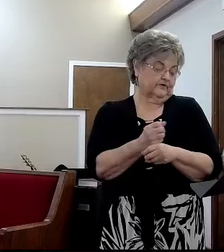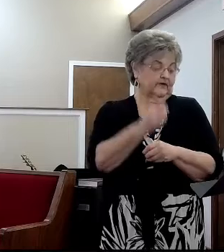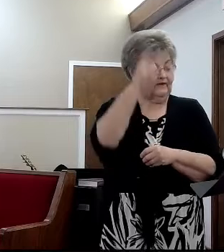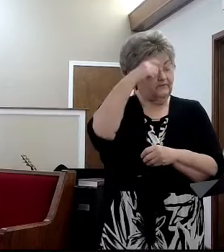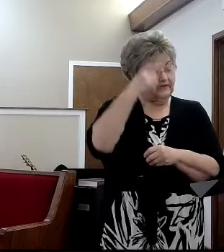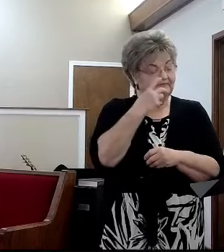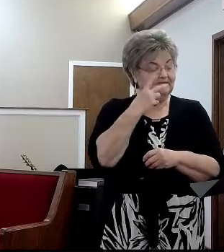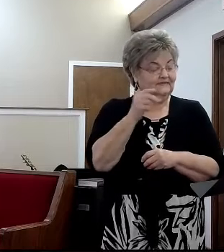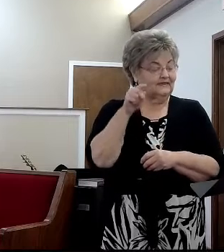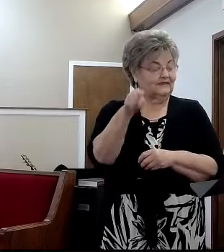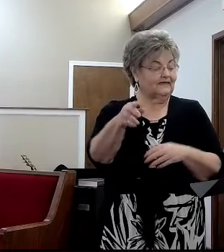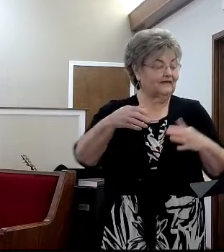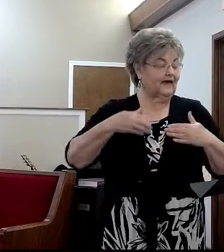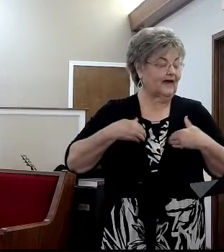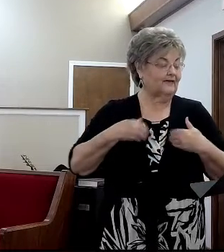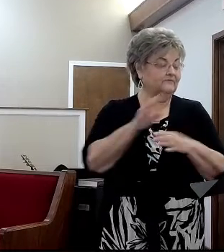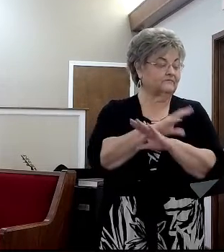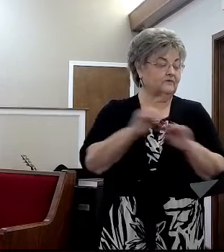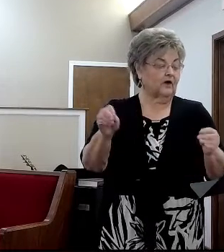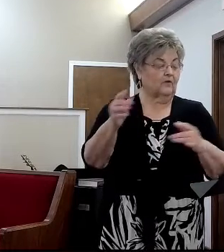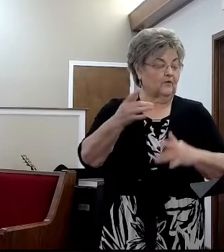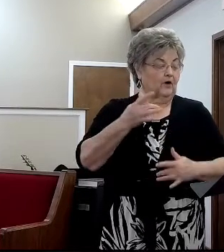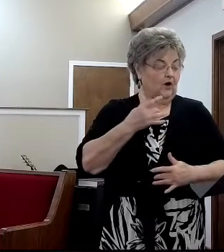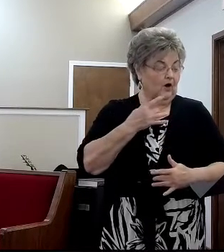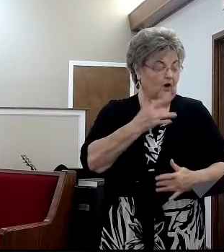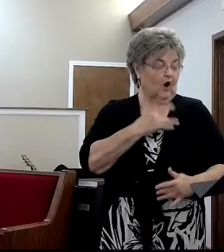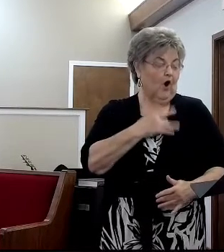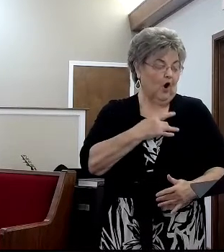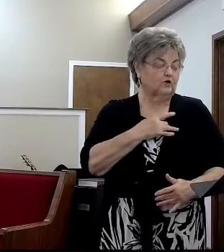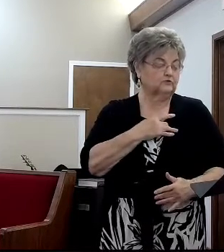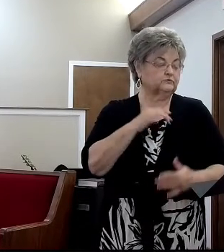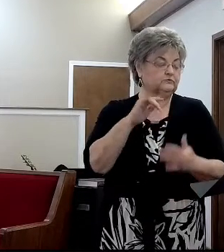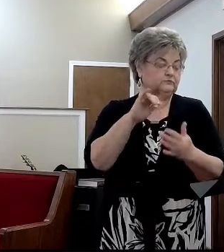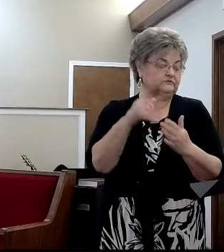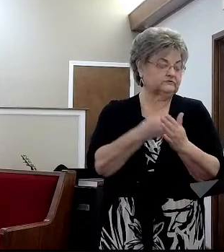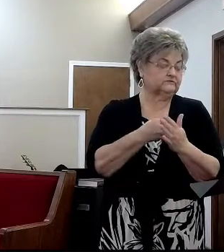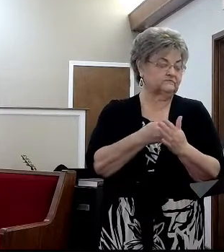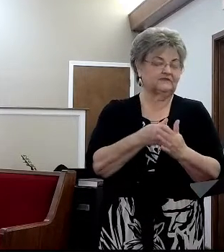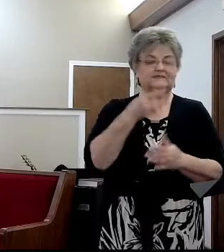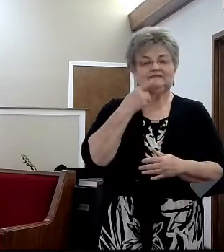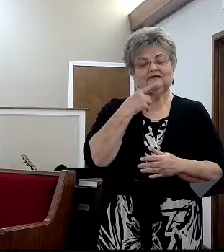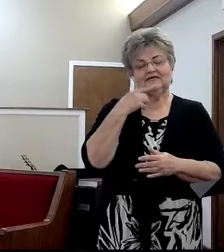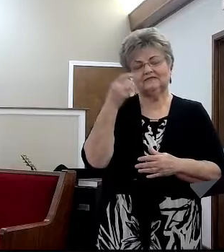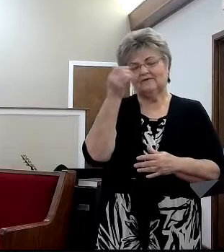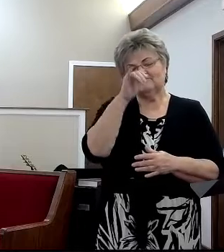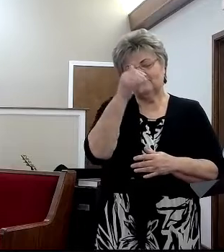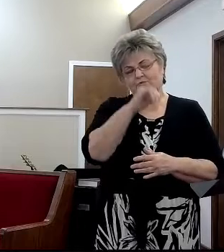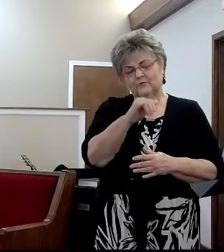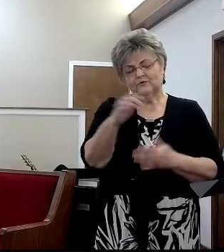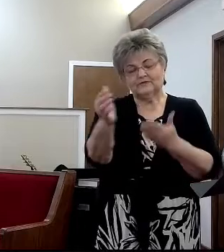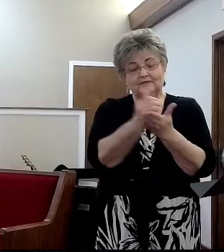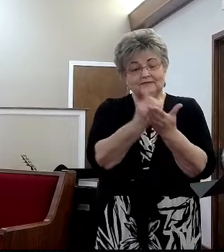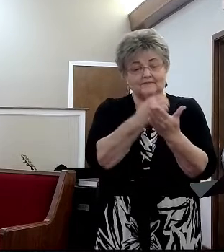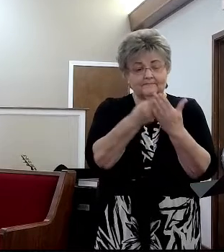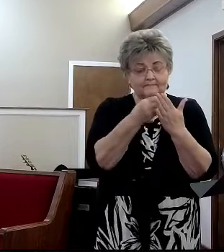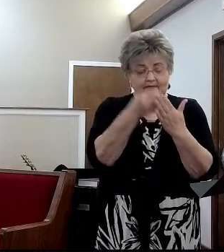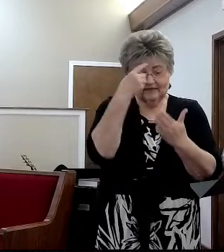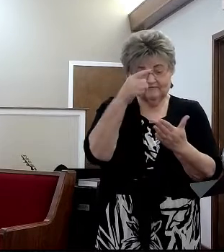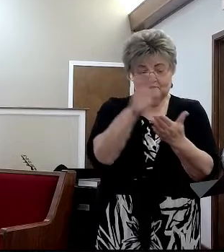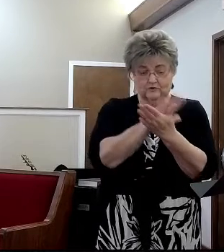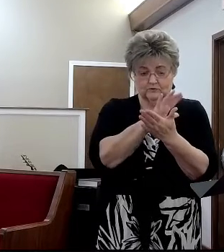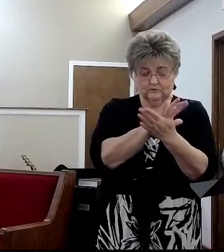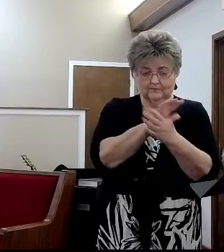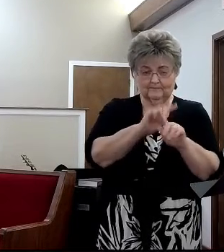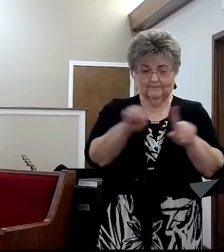no heart to it?" Basically, it's saying fools can collect money for schooling, but without a genuine desire for wisdom, the money goes